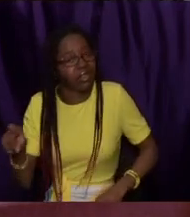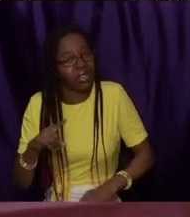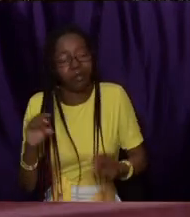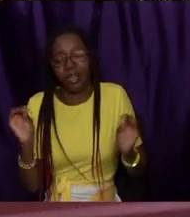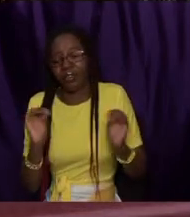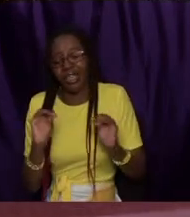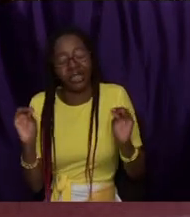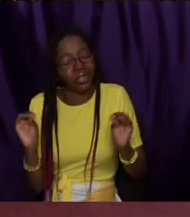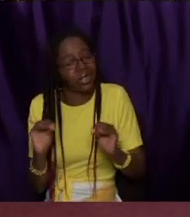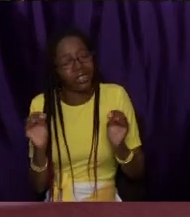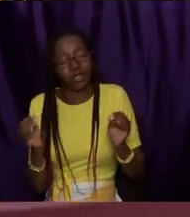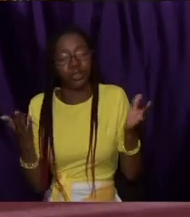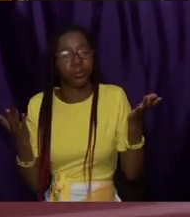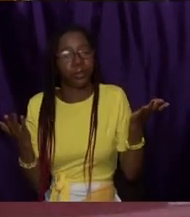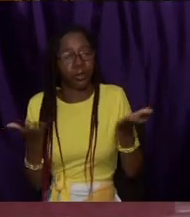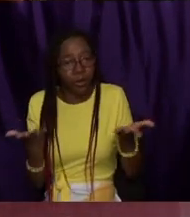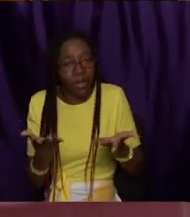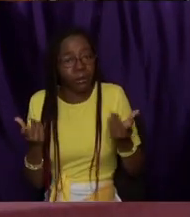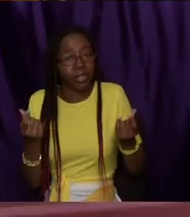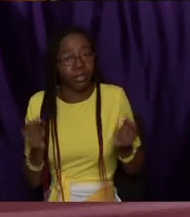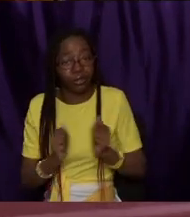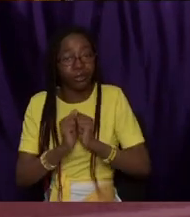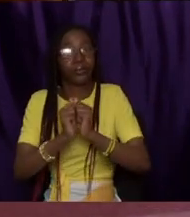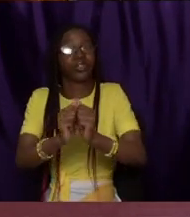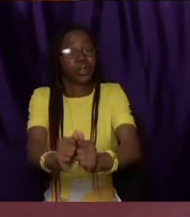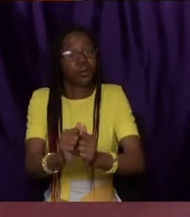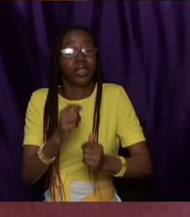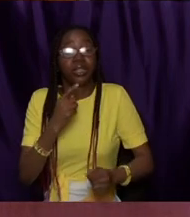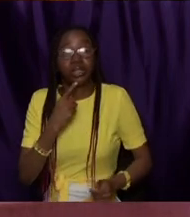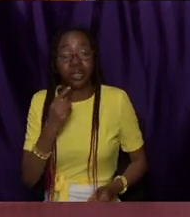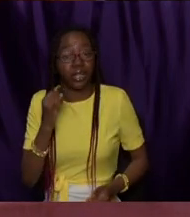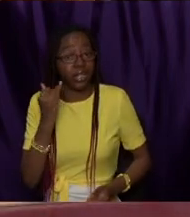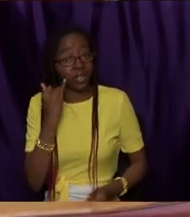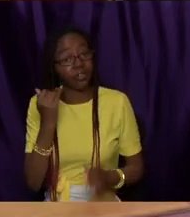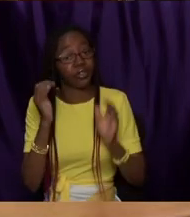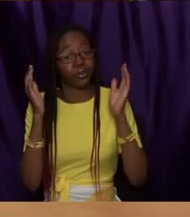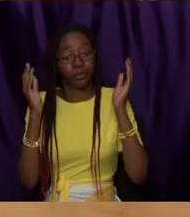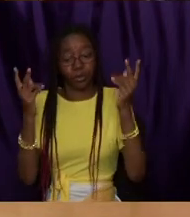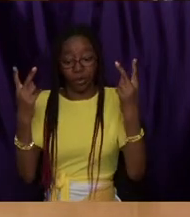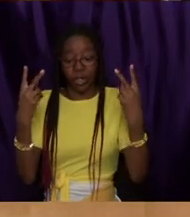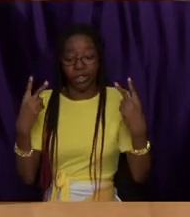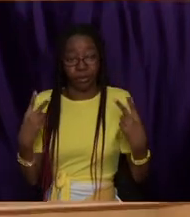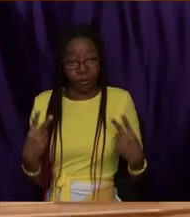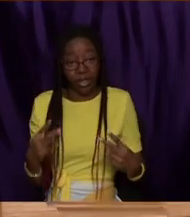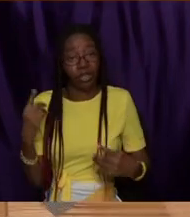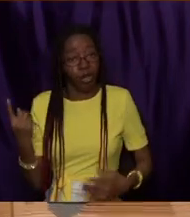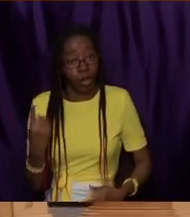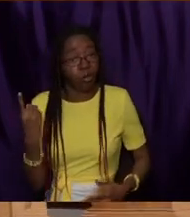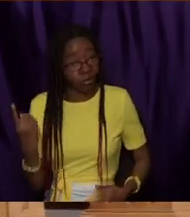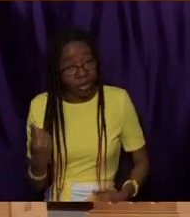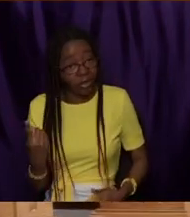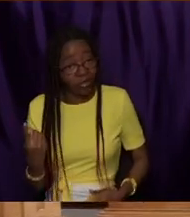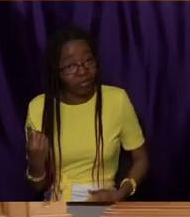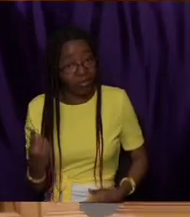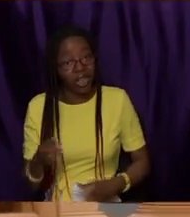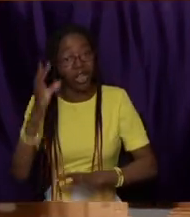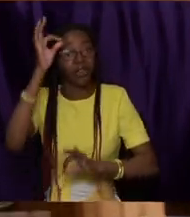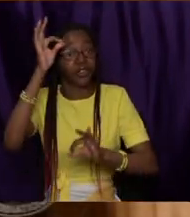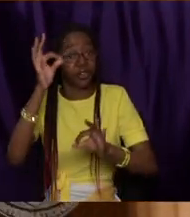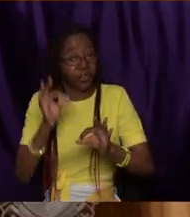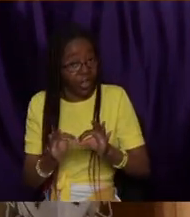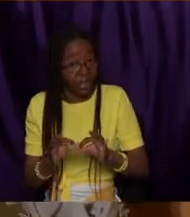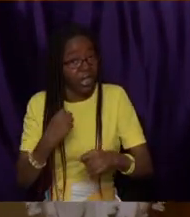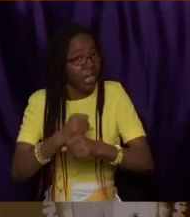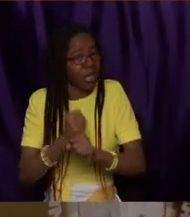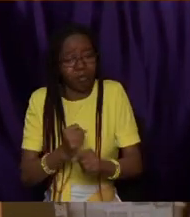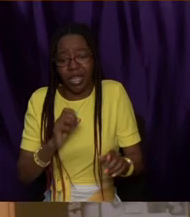to do with what I'm about to do with you. He says, if you keep your eye on the author and the finisher of your faith, it